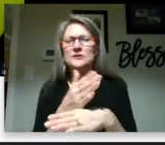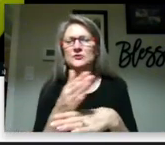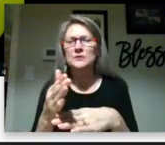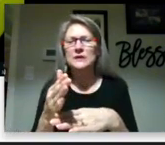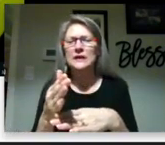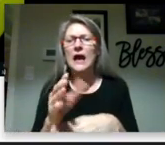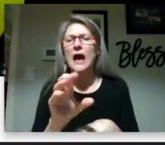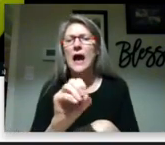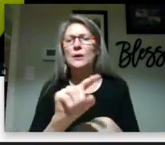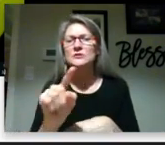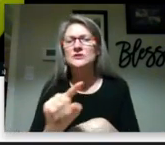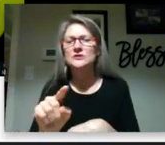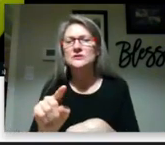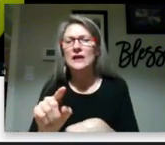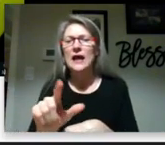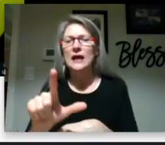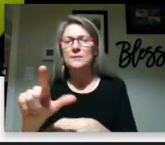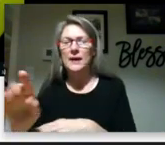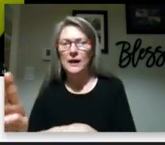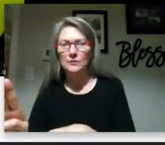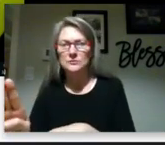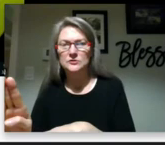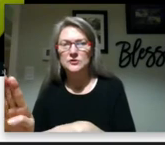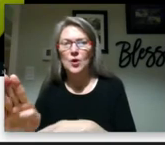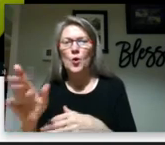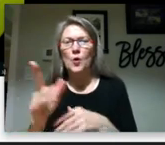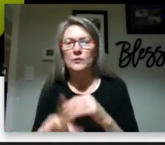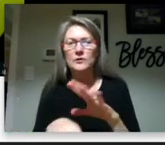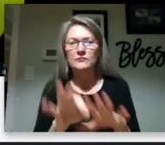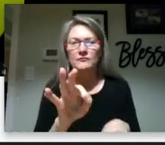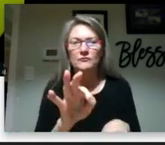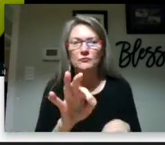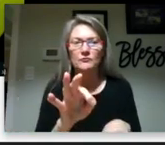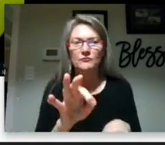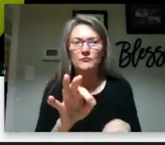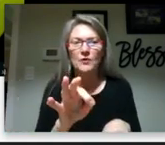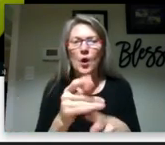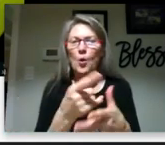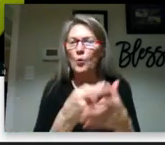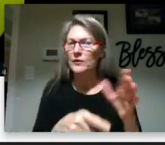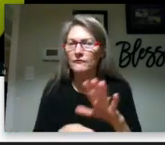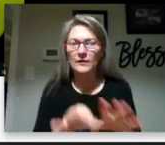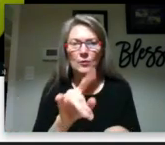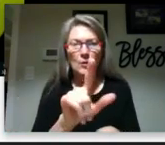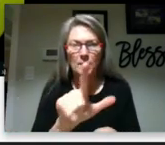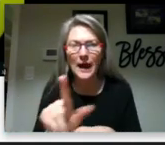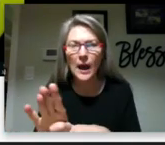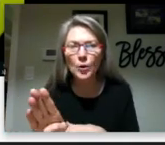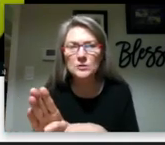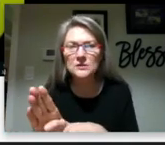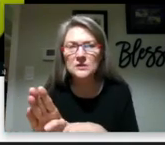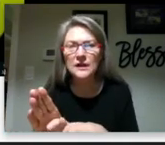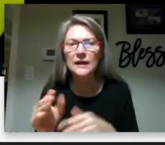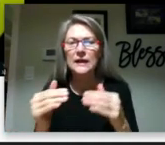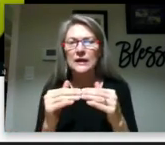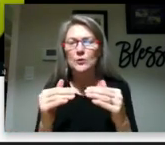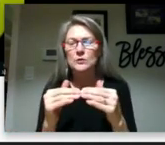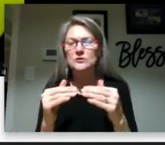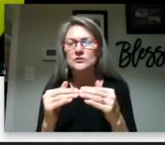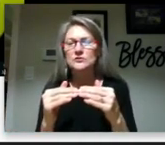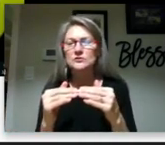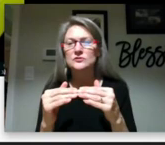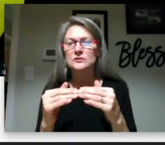pounds? What you would end up finding is that 1 pound is equivalent